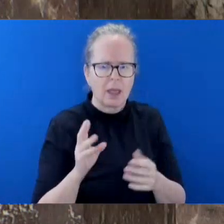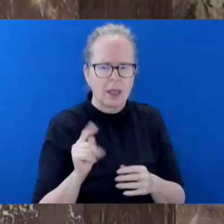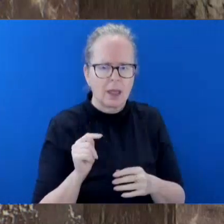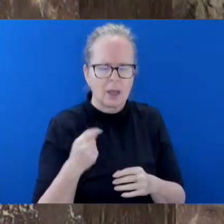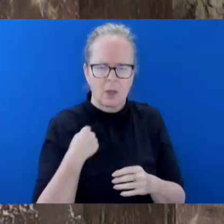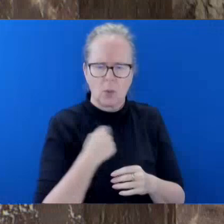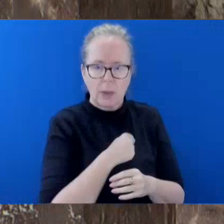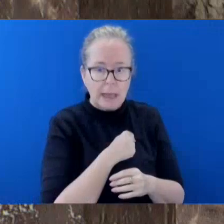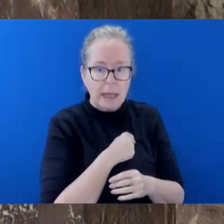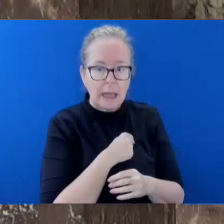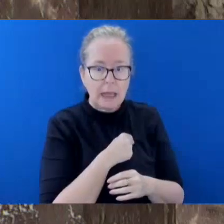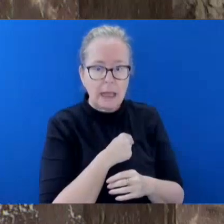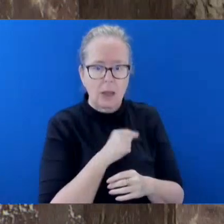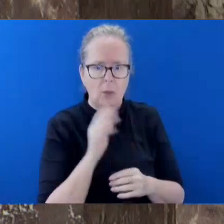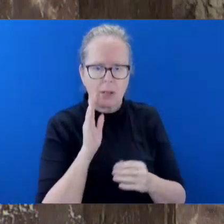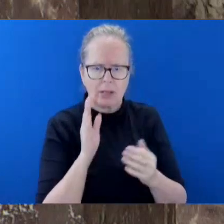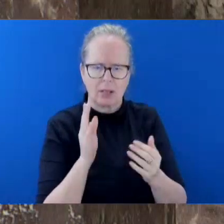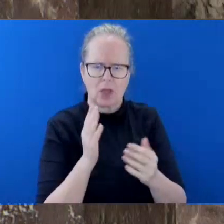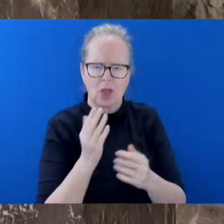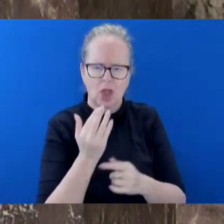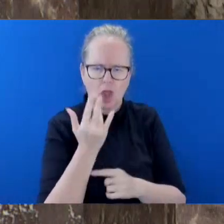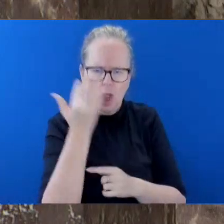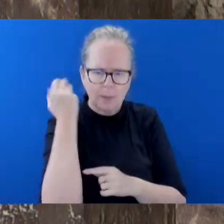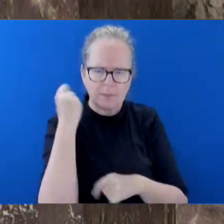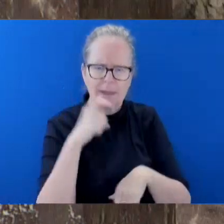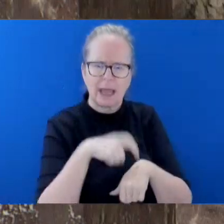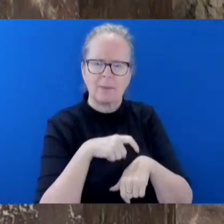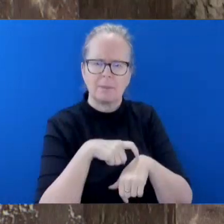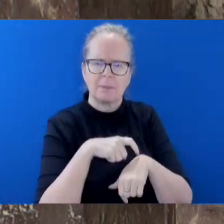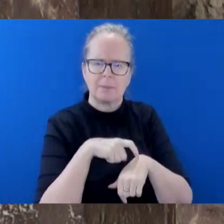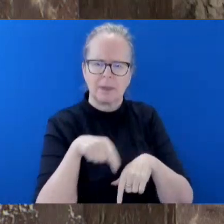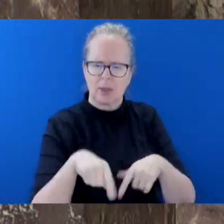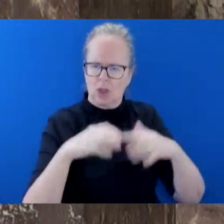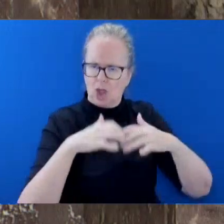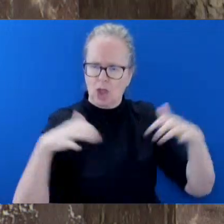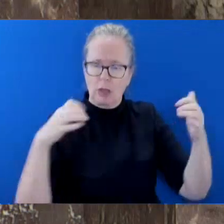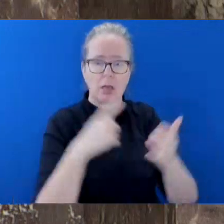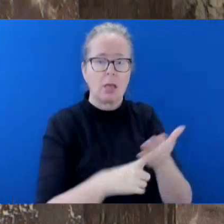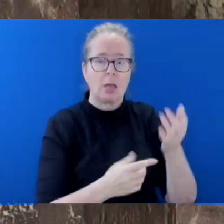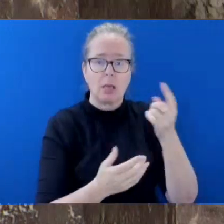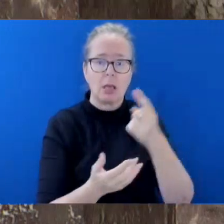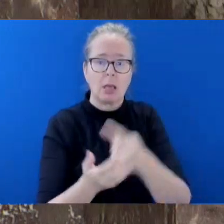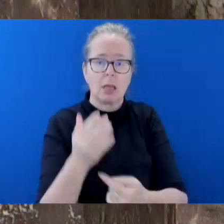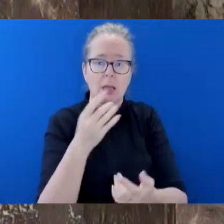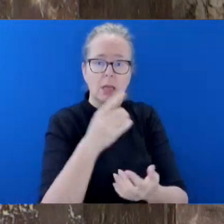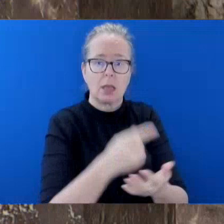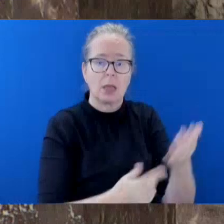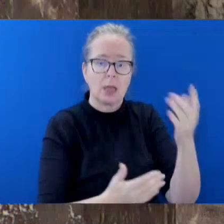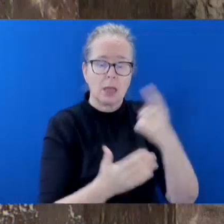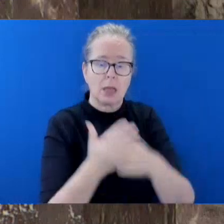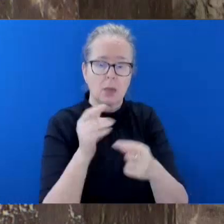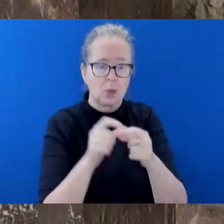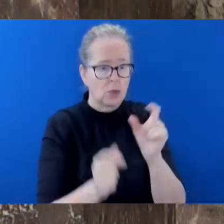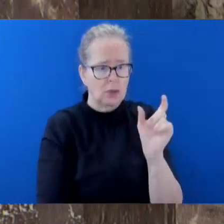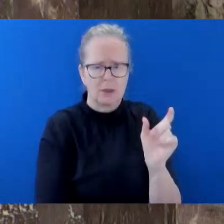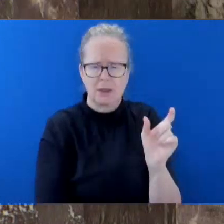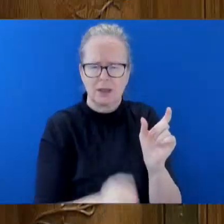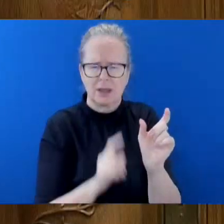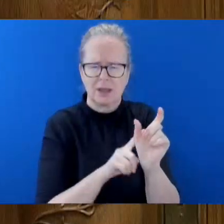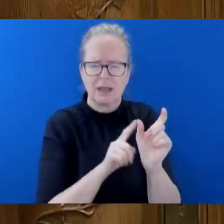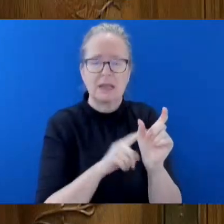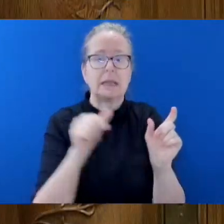now talking about this topic? The Premier yesterday referred to... Members.